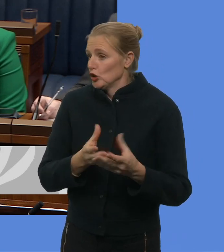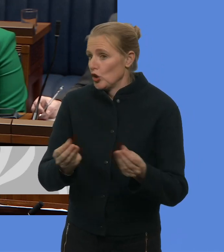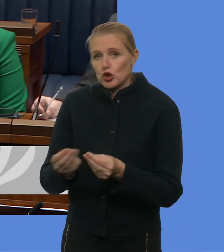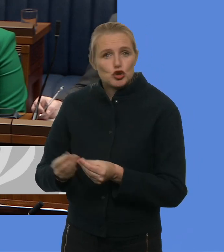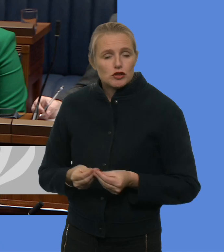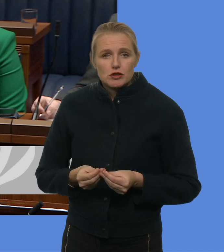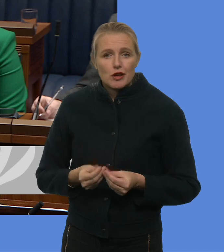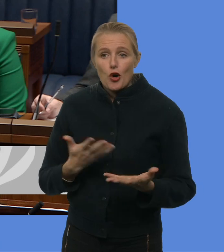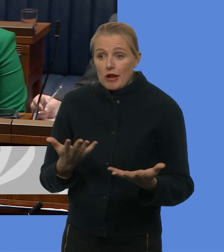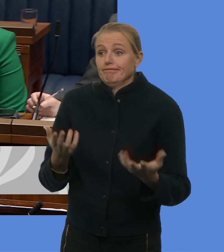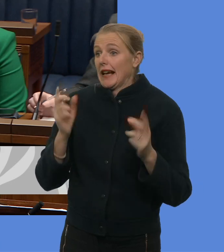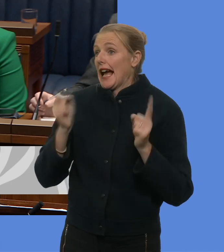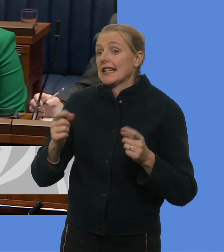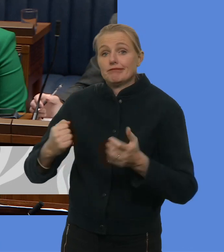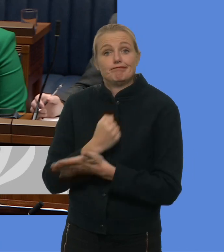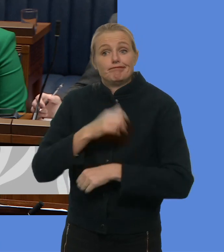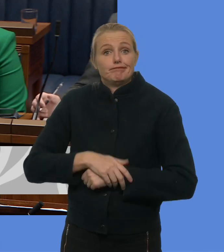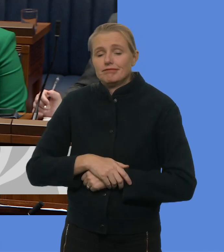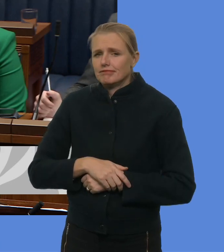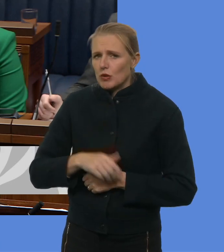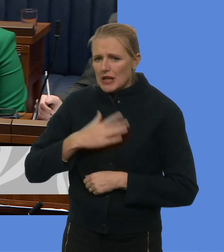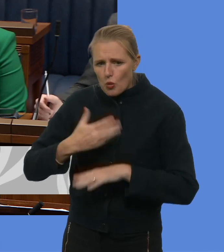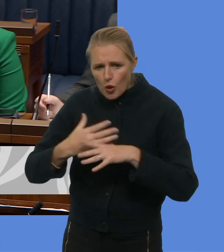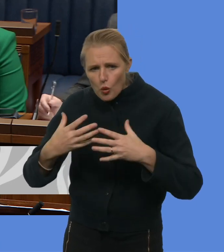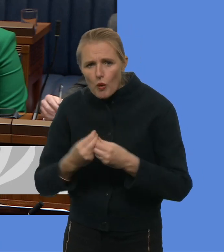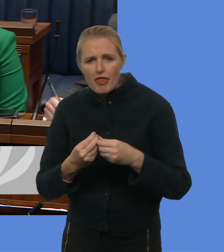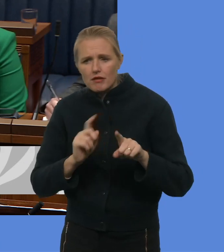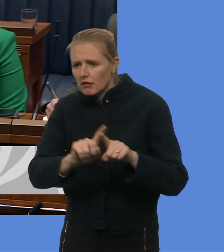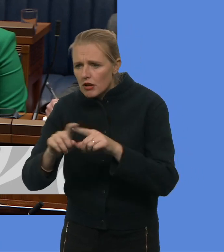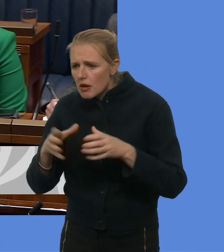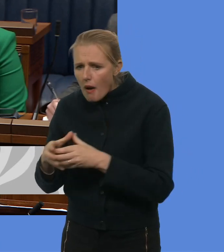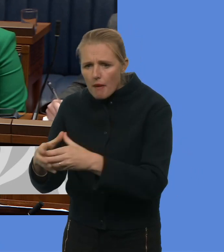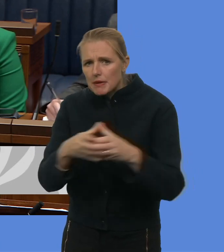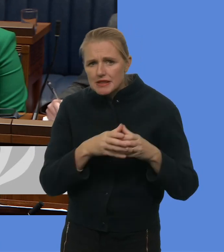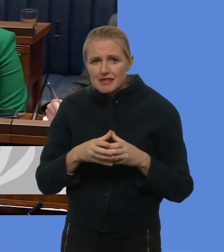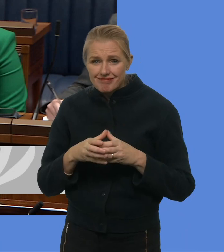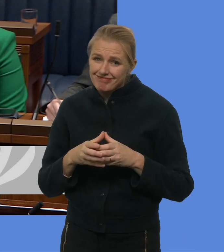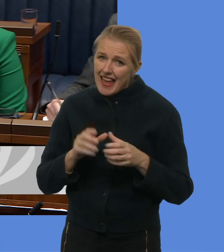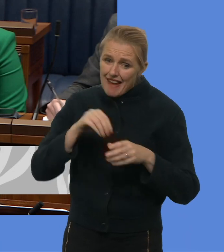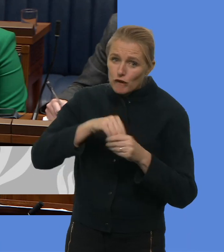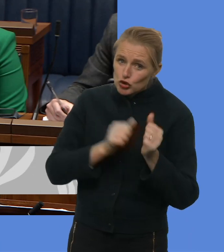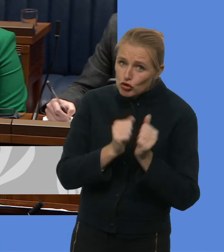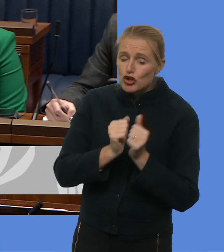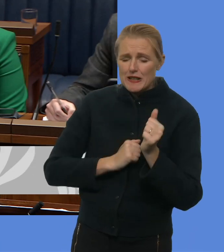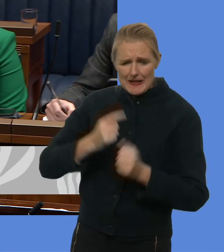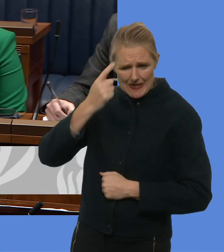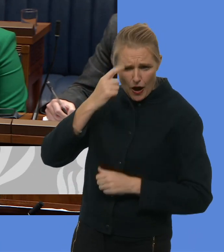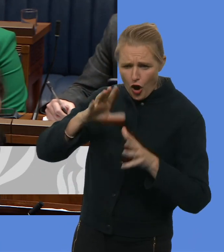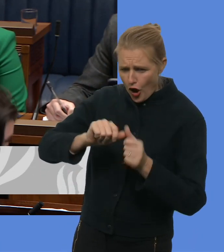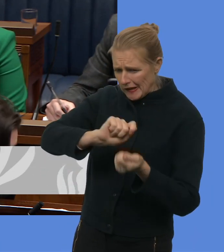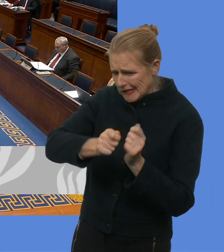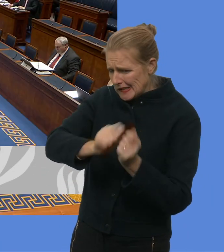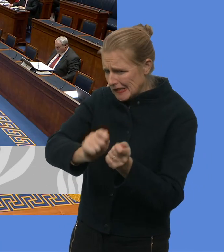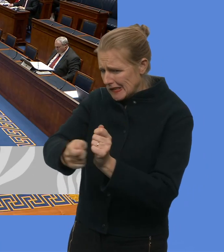will require investment, that will require us working with them, and will require them stepping up as well in terms of looking at those solutions and implementing that change.